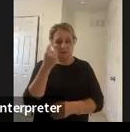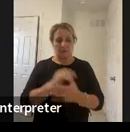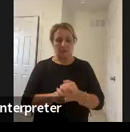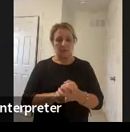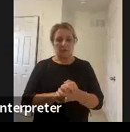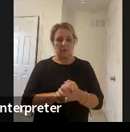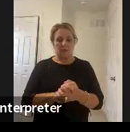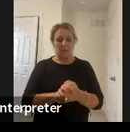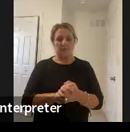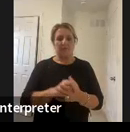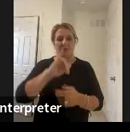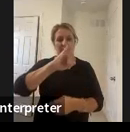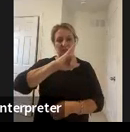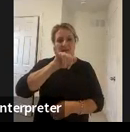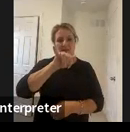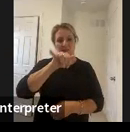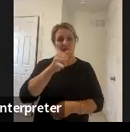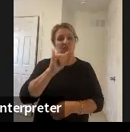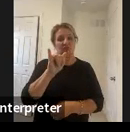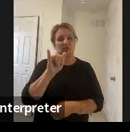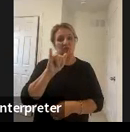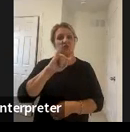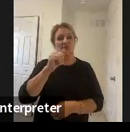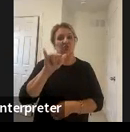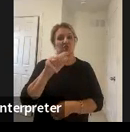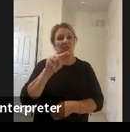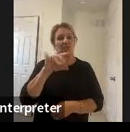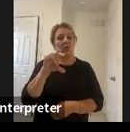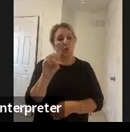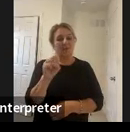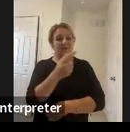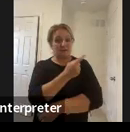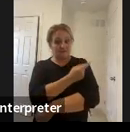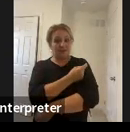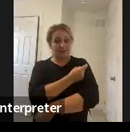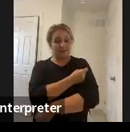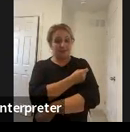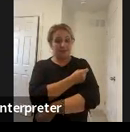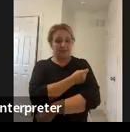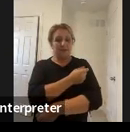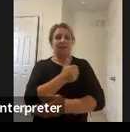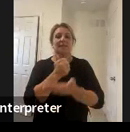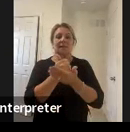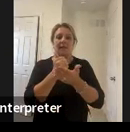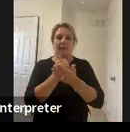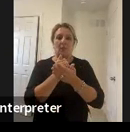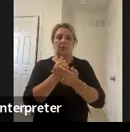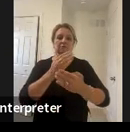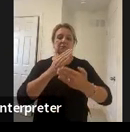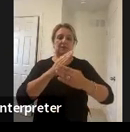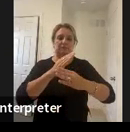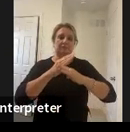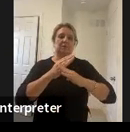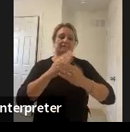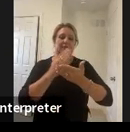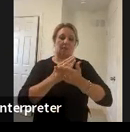that Jynneos is a vaccine that is being used to combat our outbreak. And it is